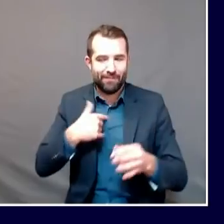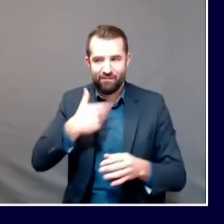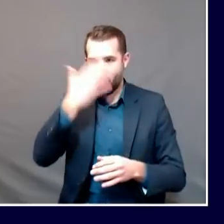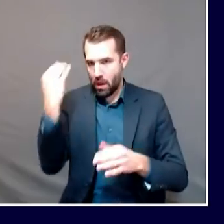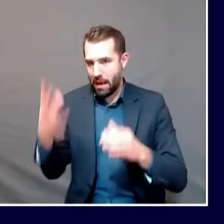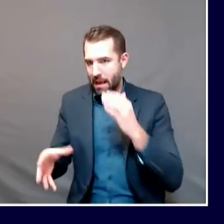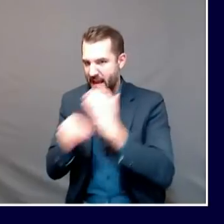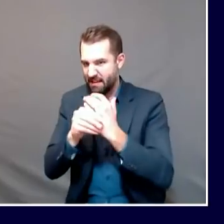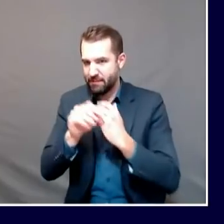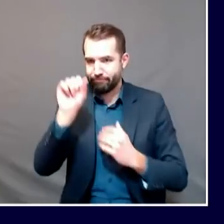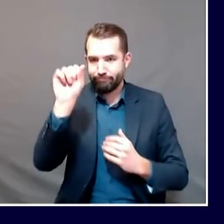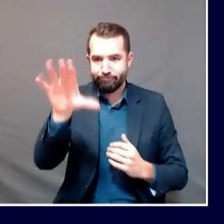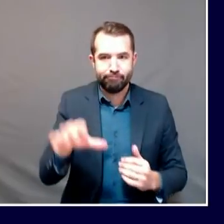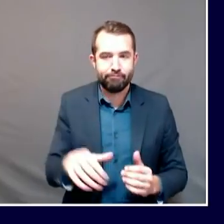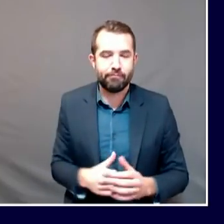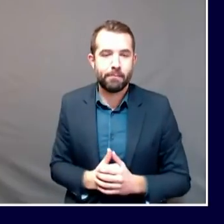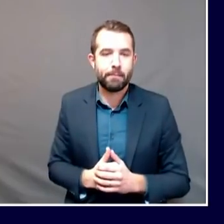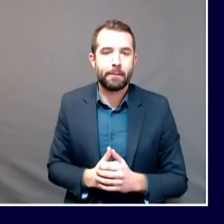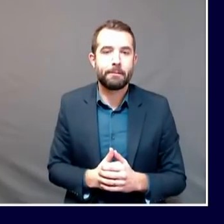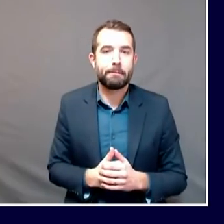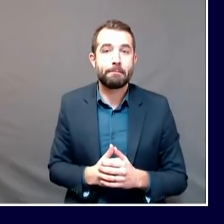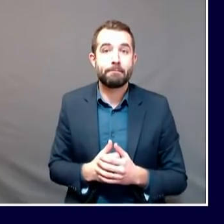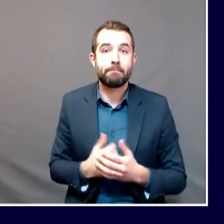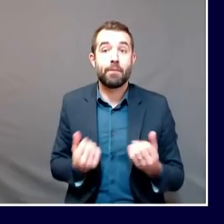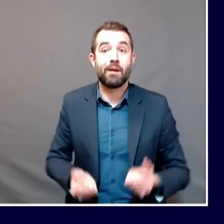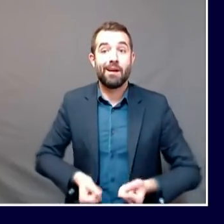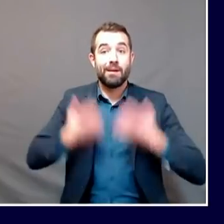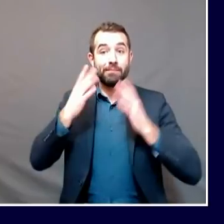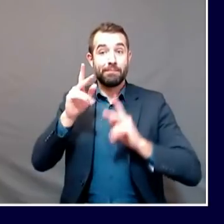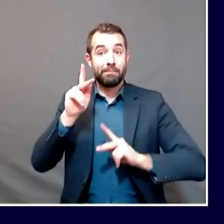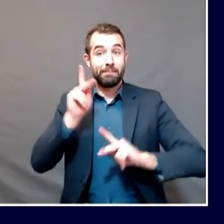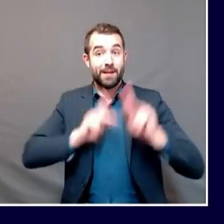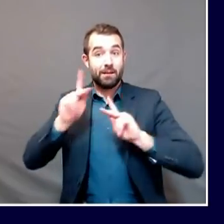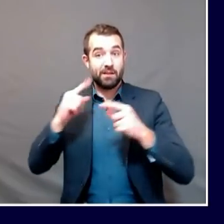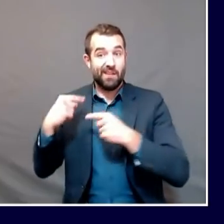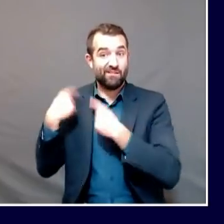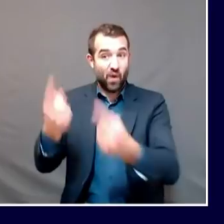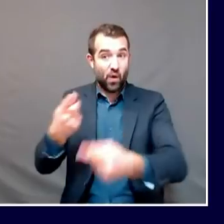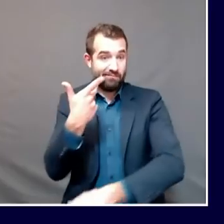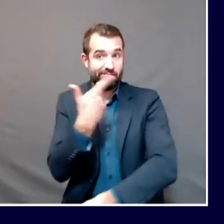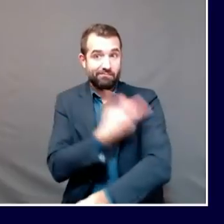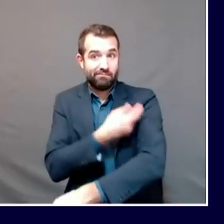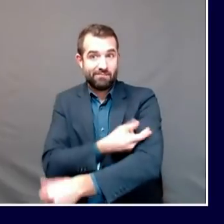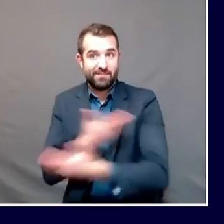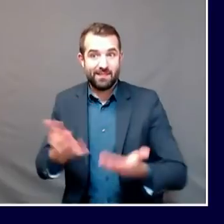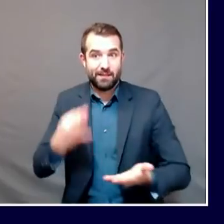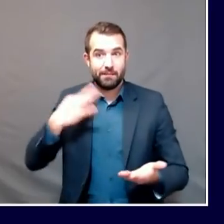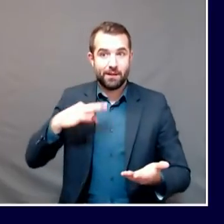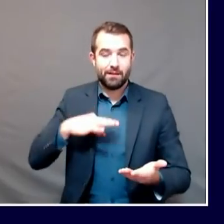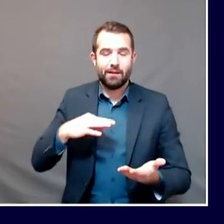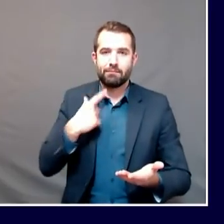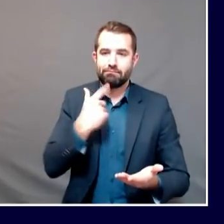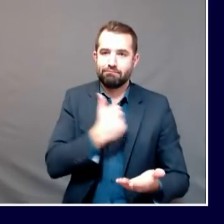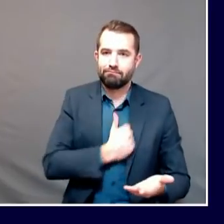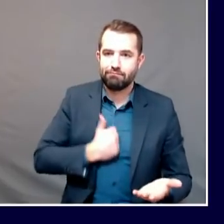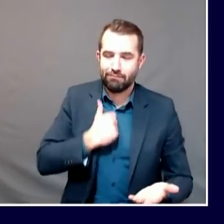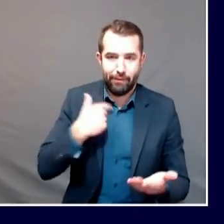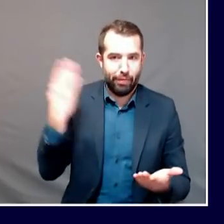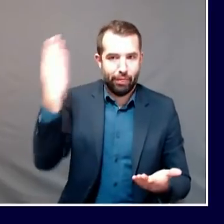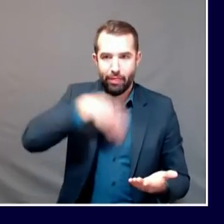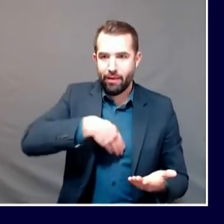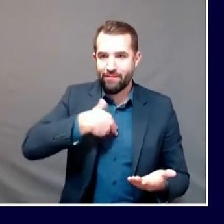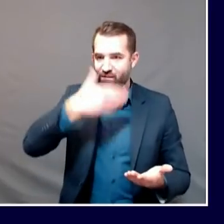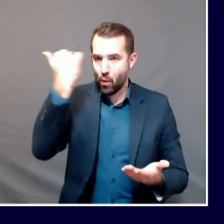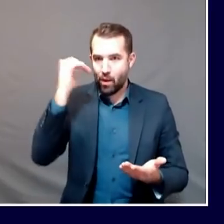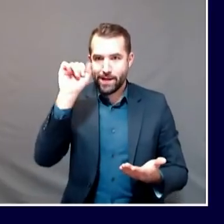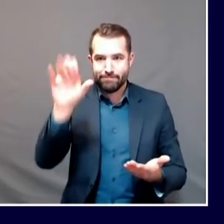people got vaccinated in Maine thus far for COVID-19? I apologize for leaving that out.